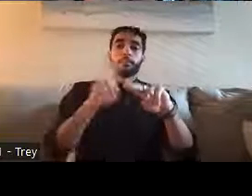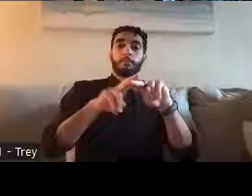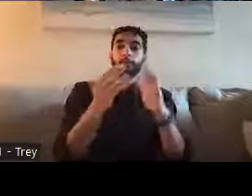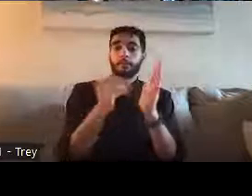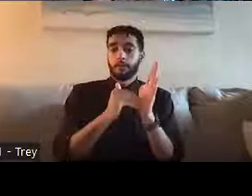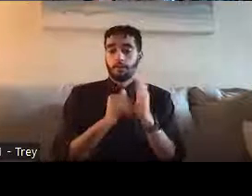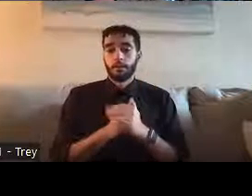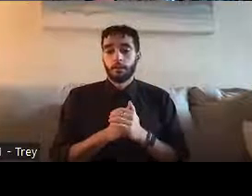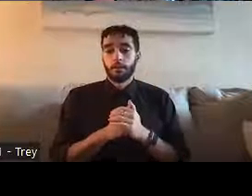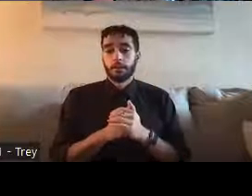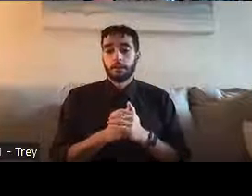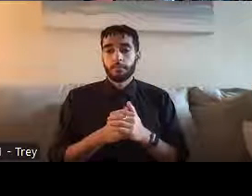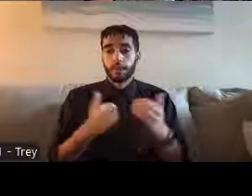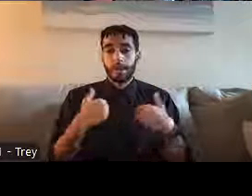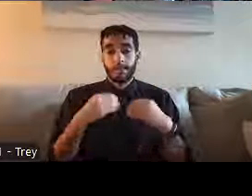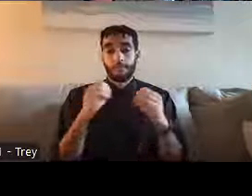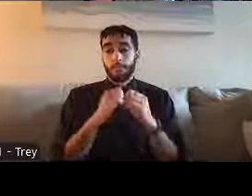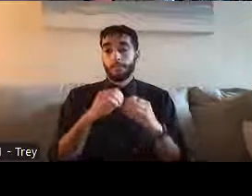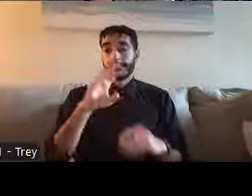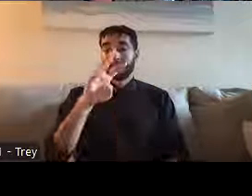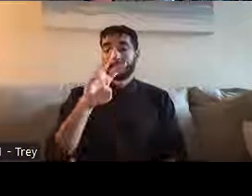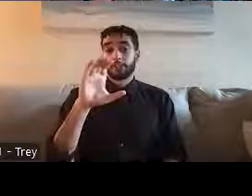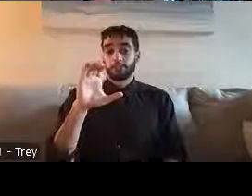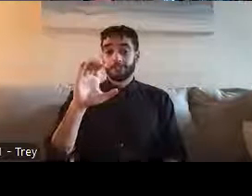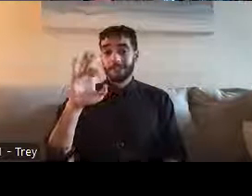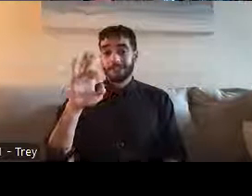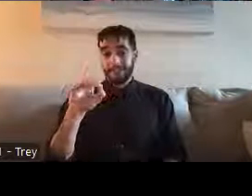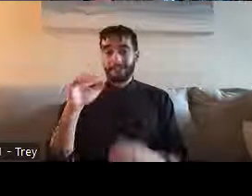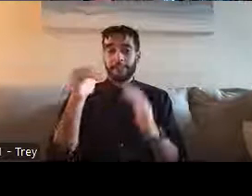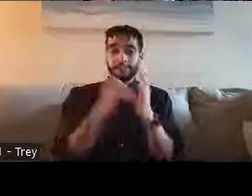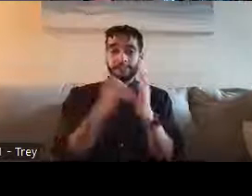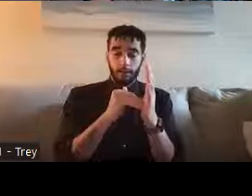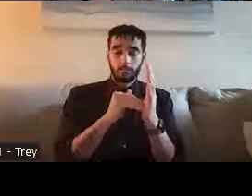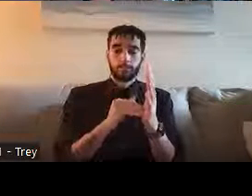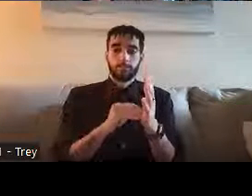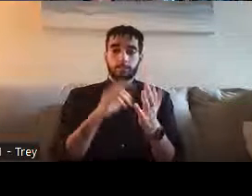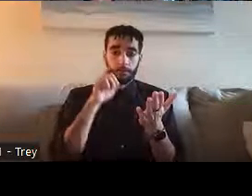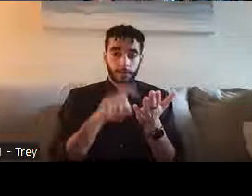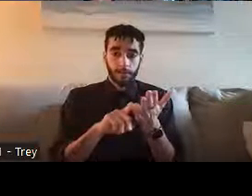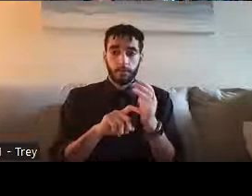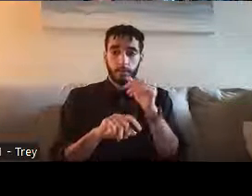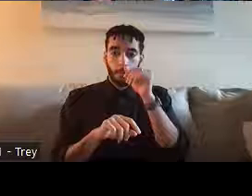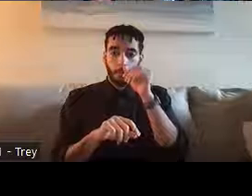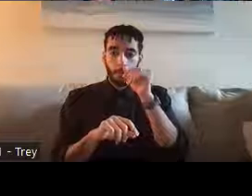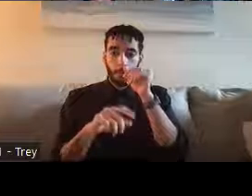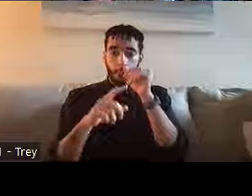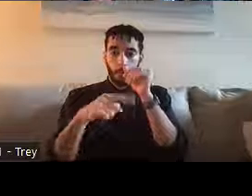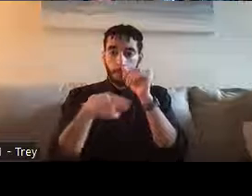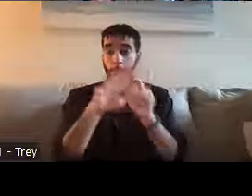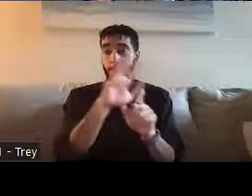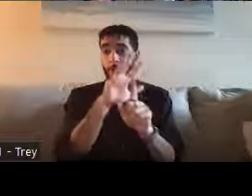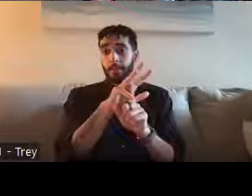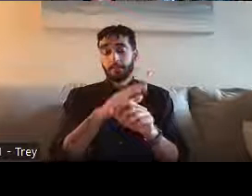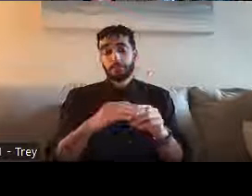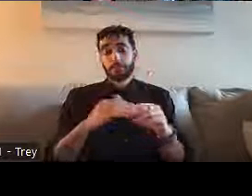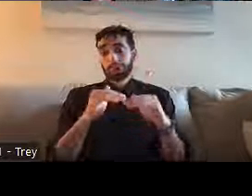than 690,000 individuals in California that are being identified, and that this population is growing. And with all